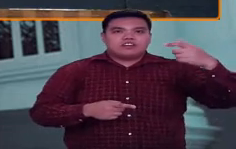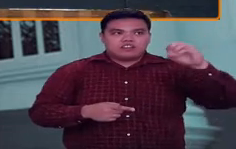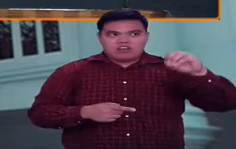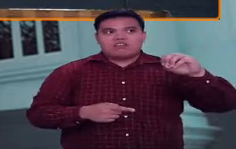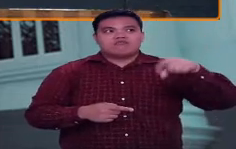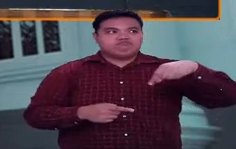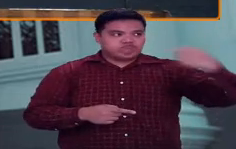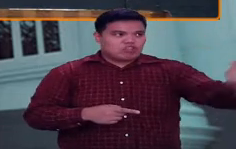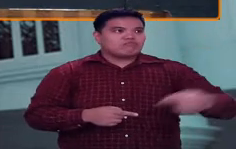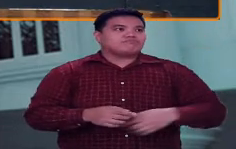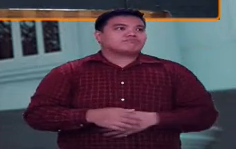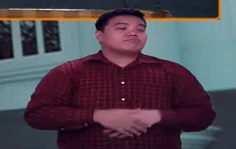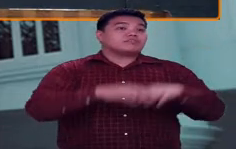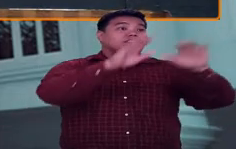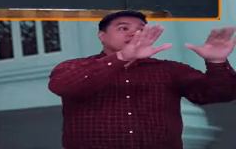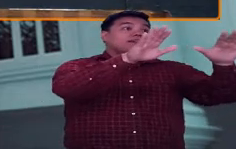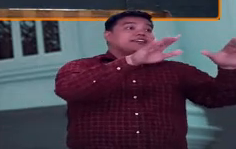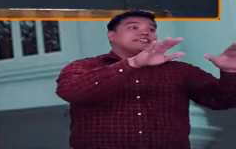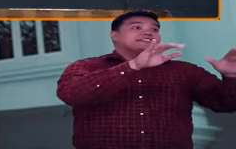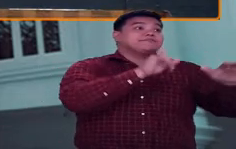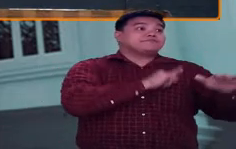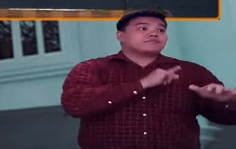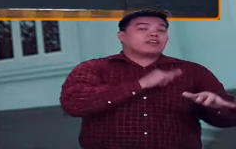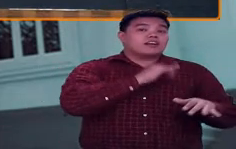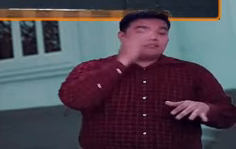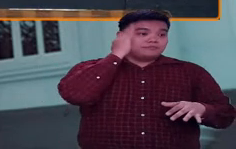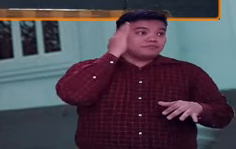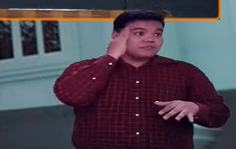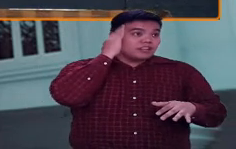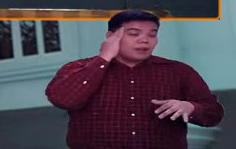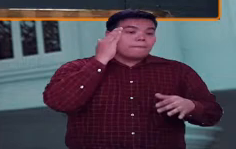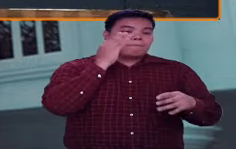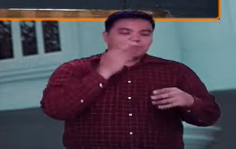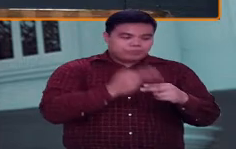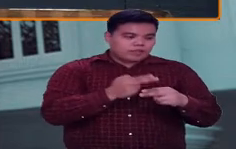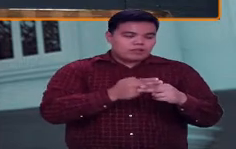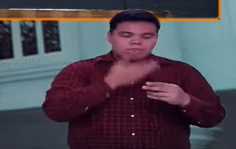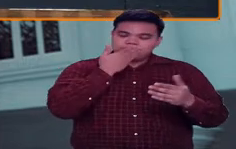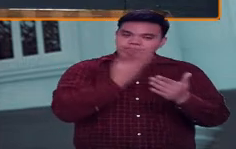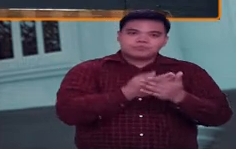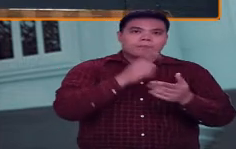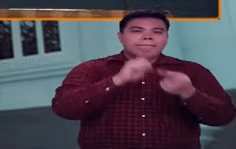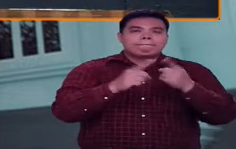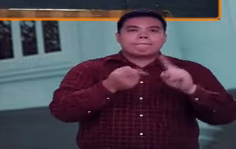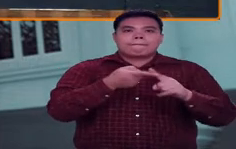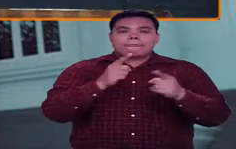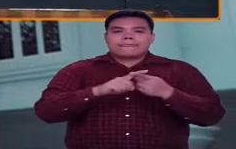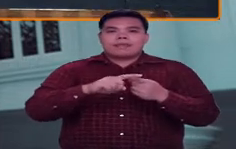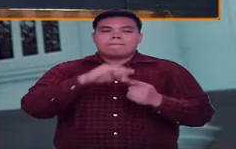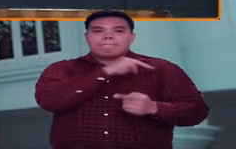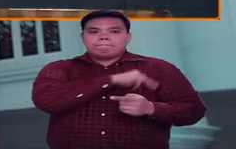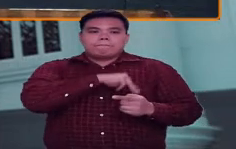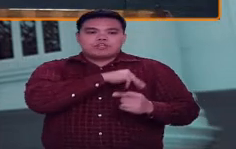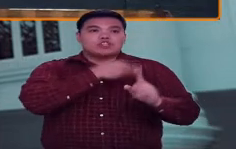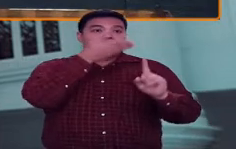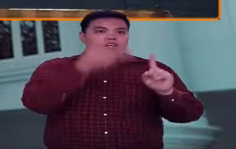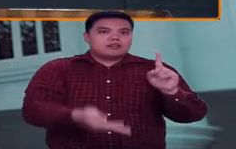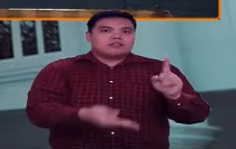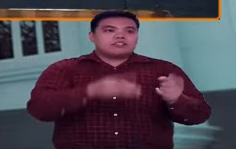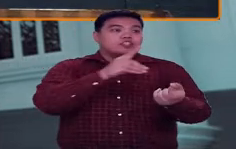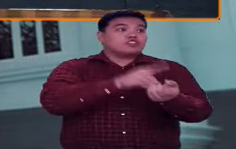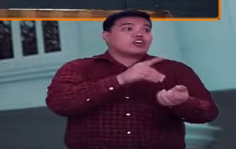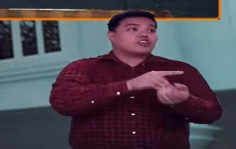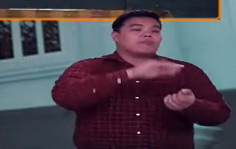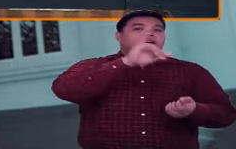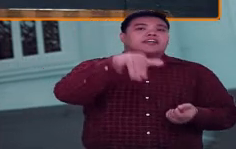We all know our good friend, pastor and evangelist and mission person, Dr.